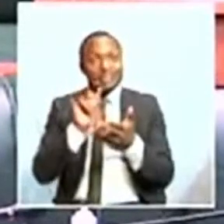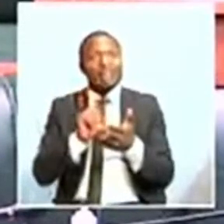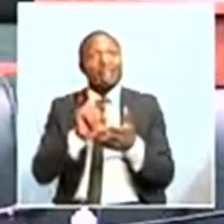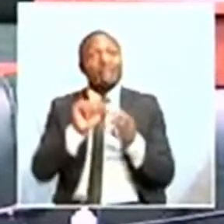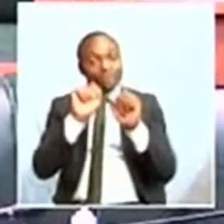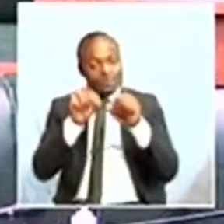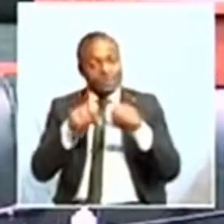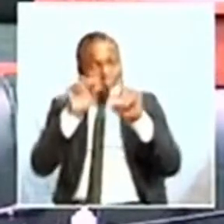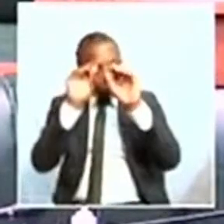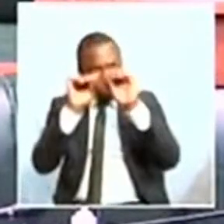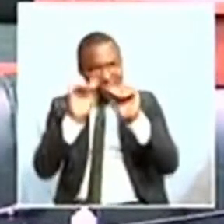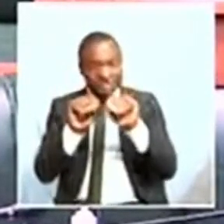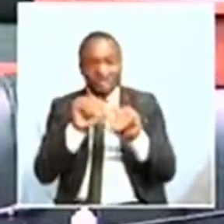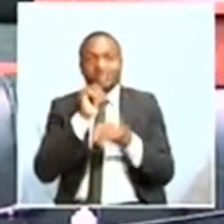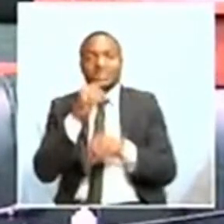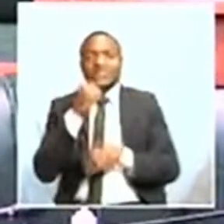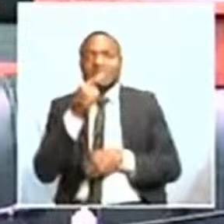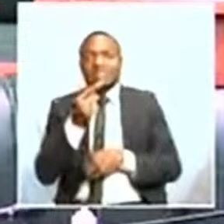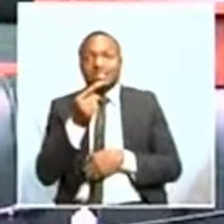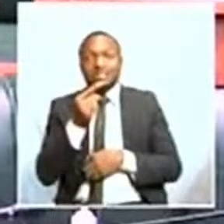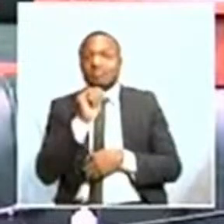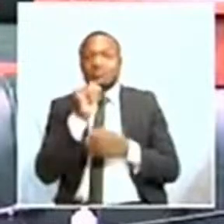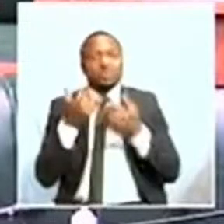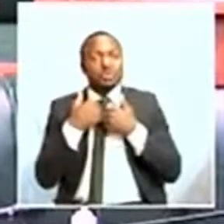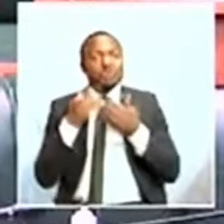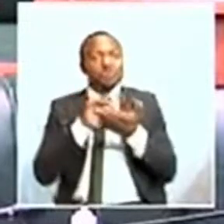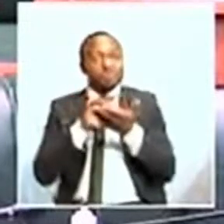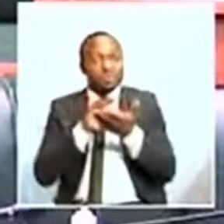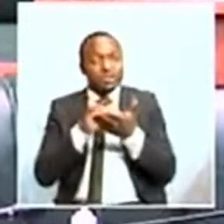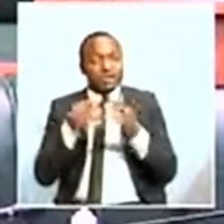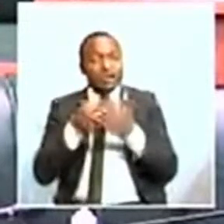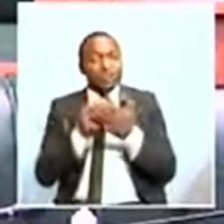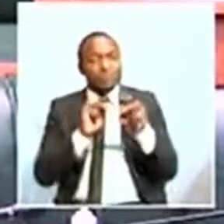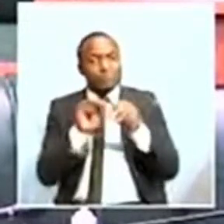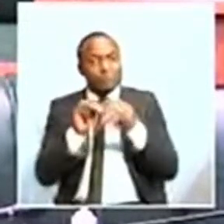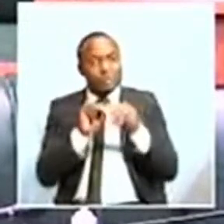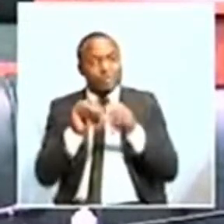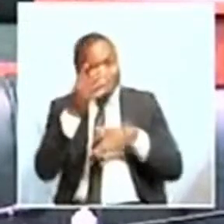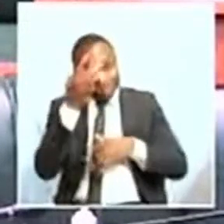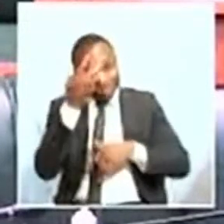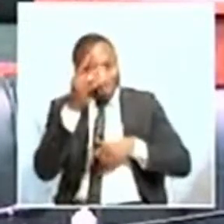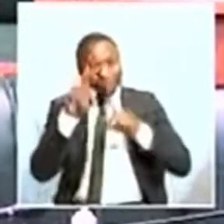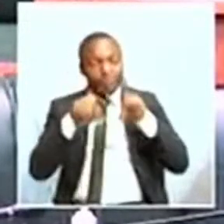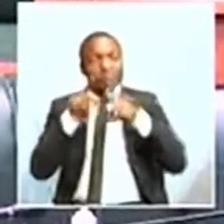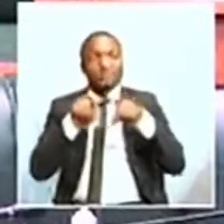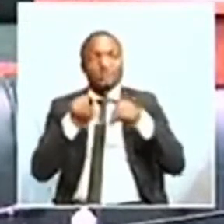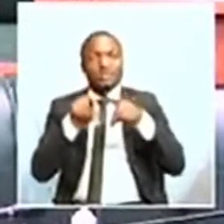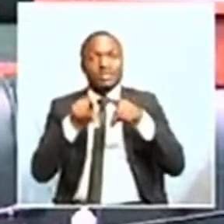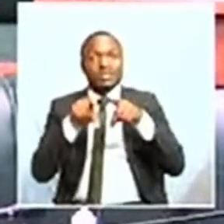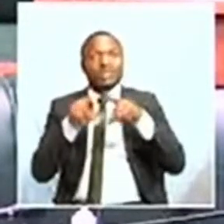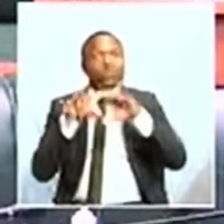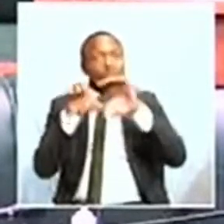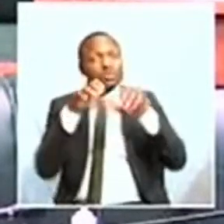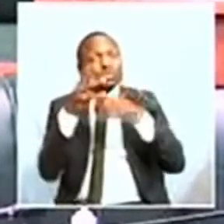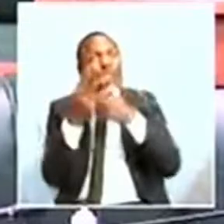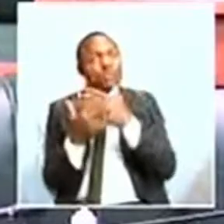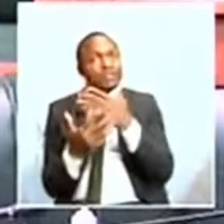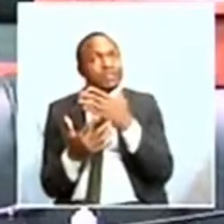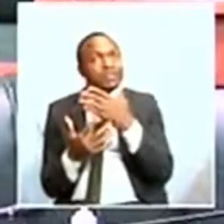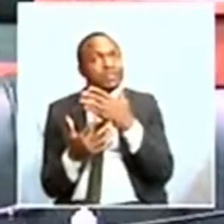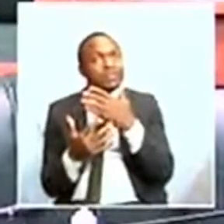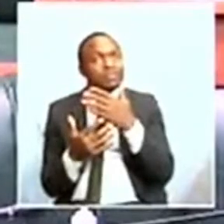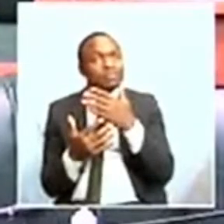didn't say we don't have medicines. How have we been managing our patients? It has also got to do with the blood